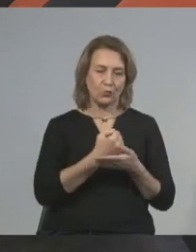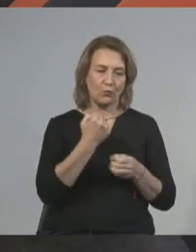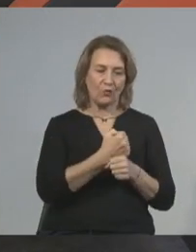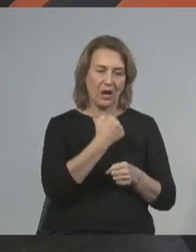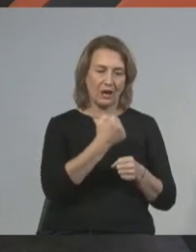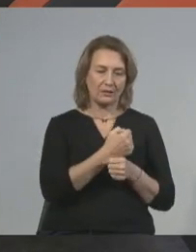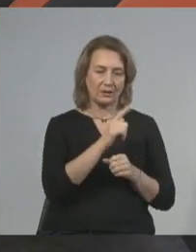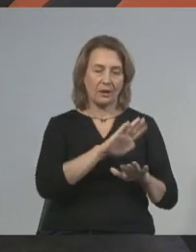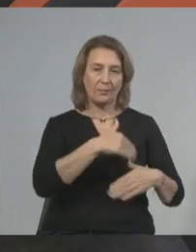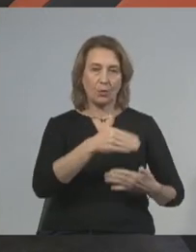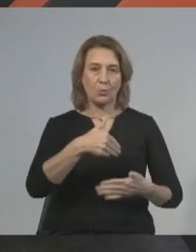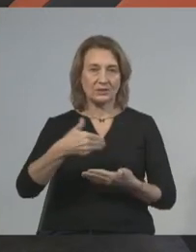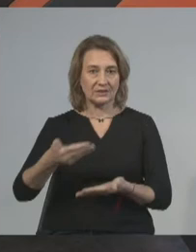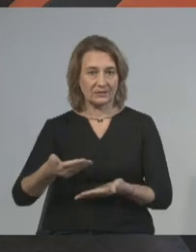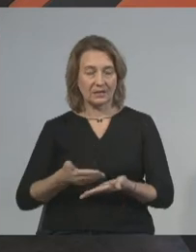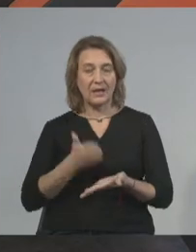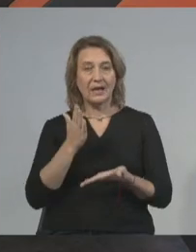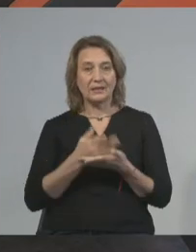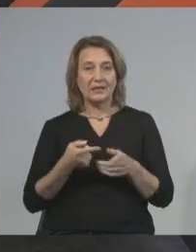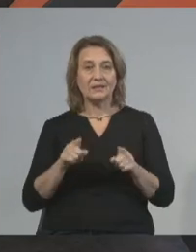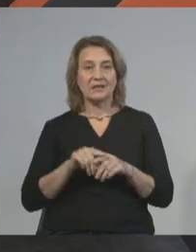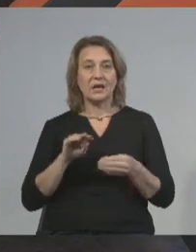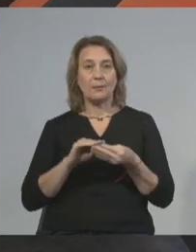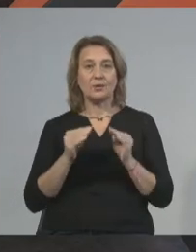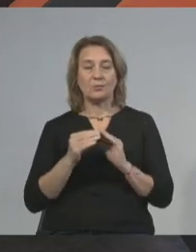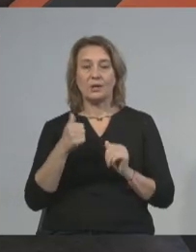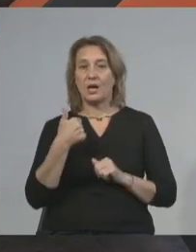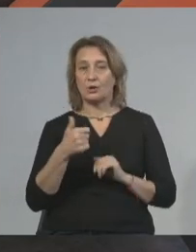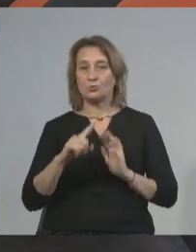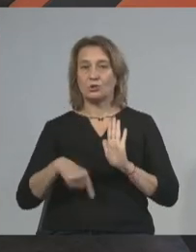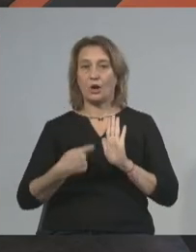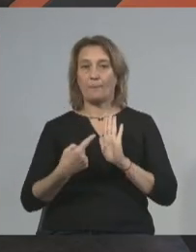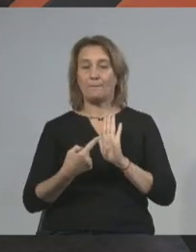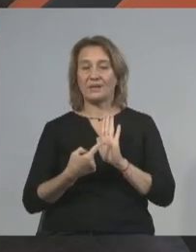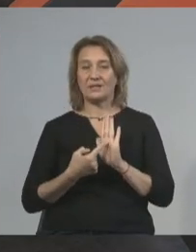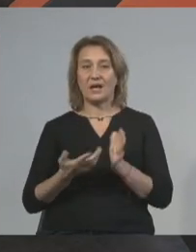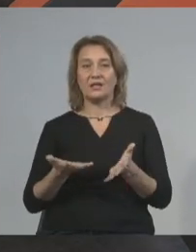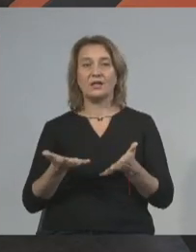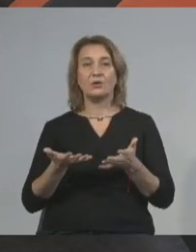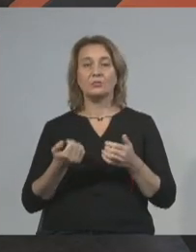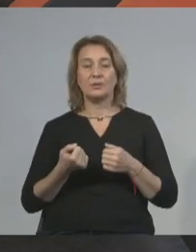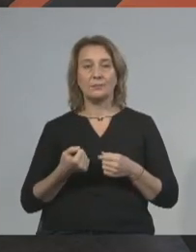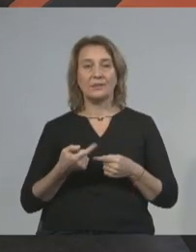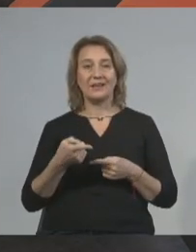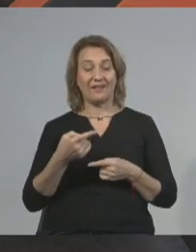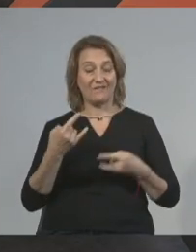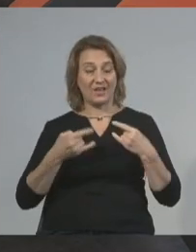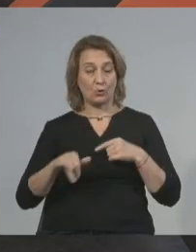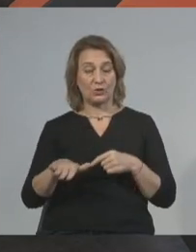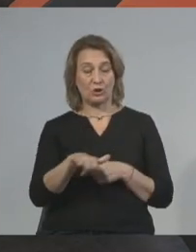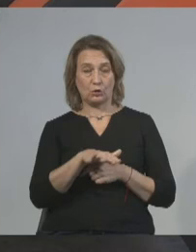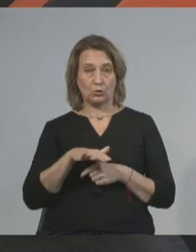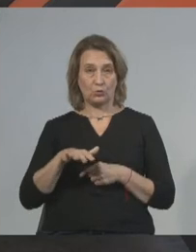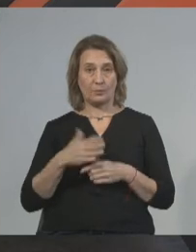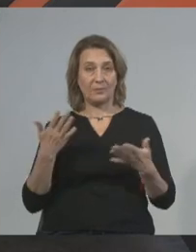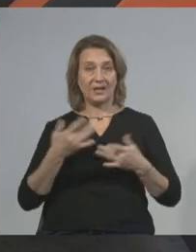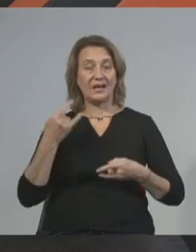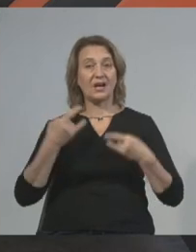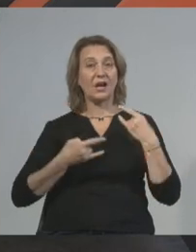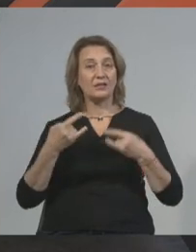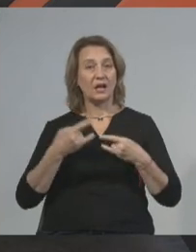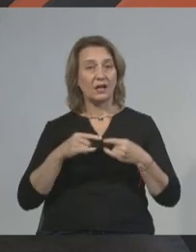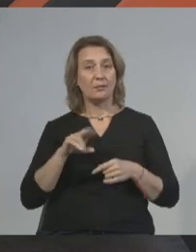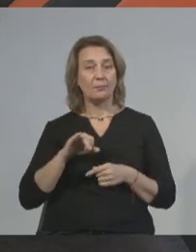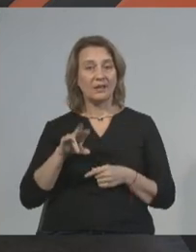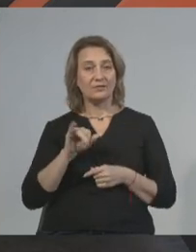don't do anything in real life we've got a question from our listeners what are alternative